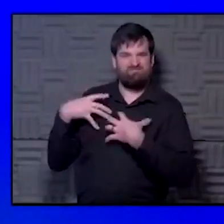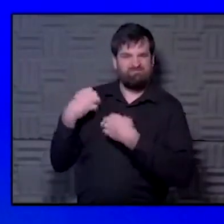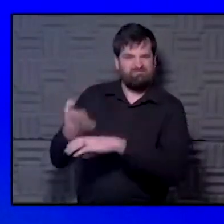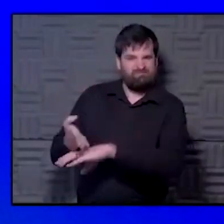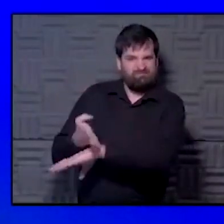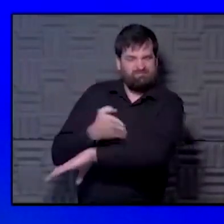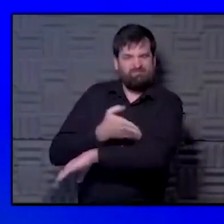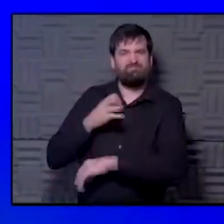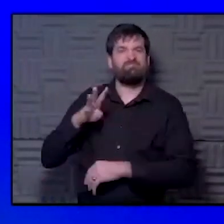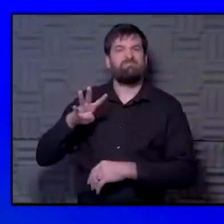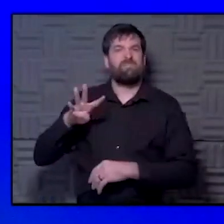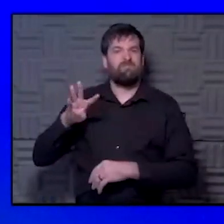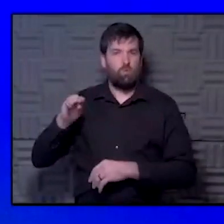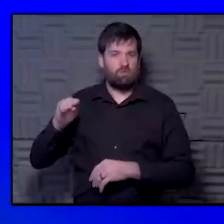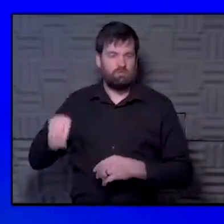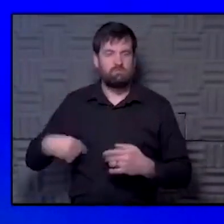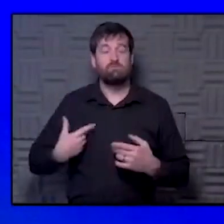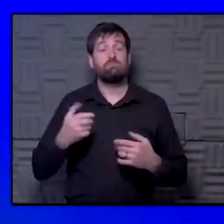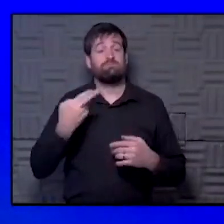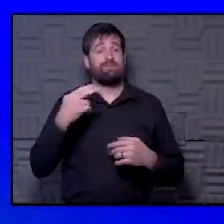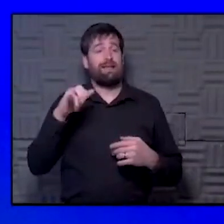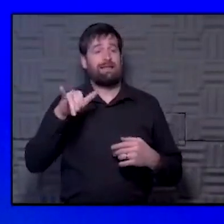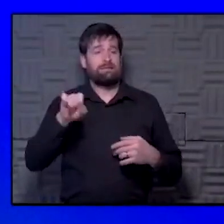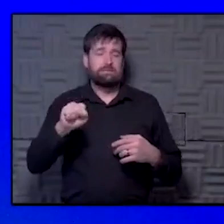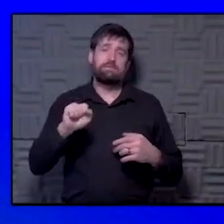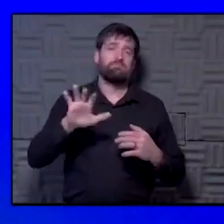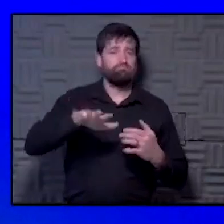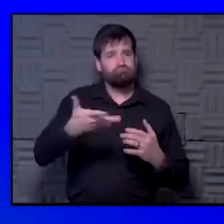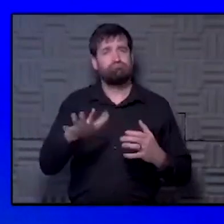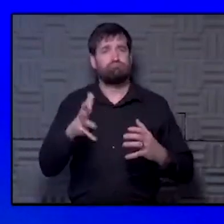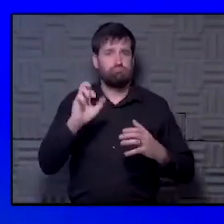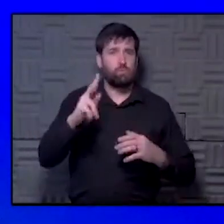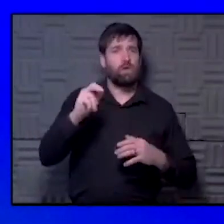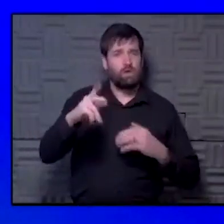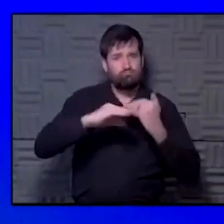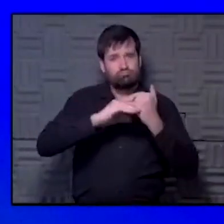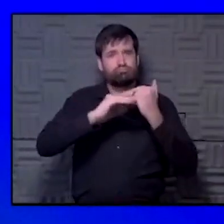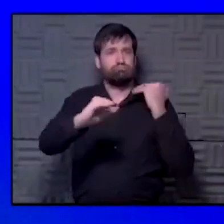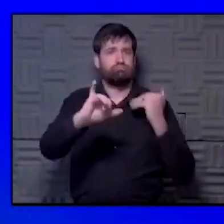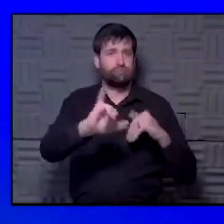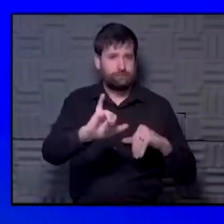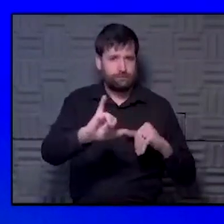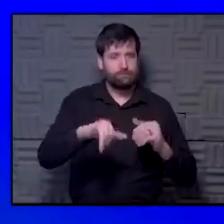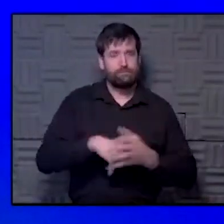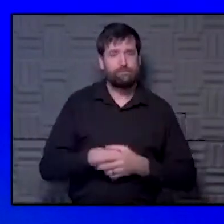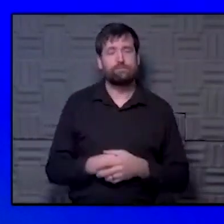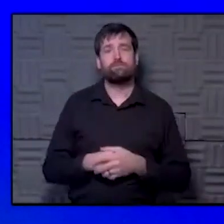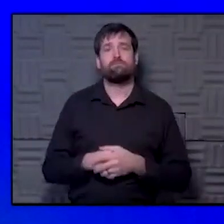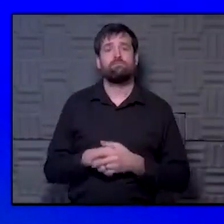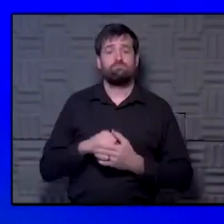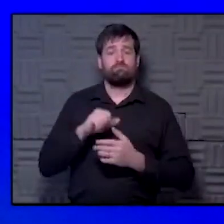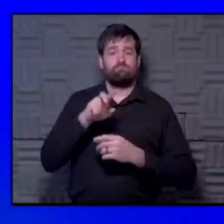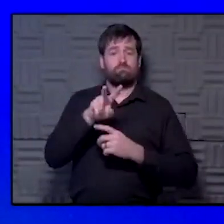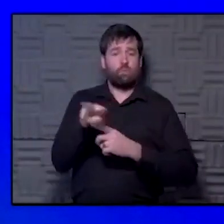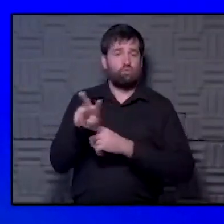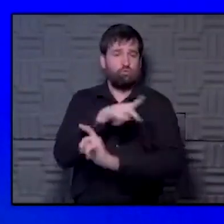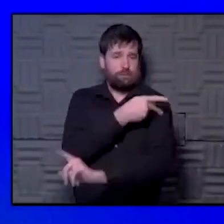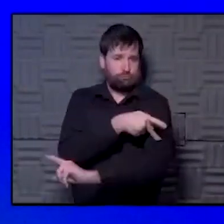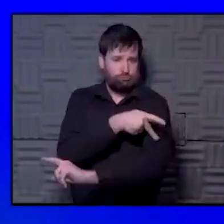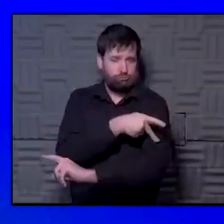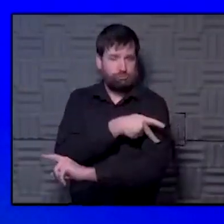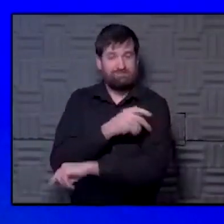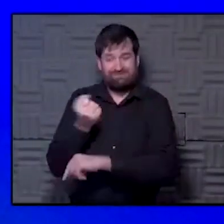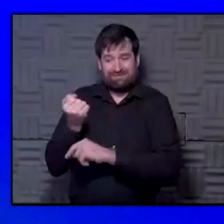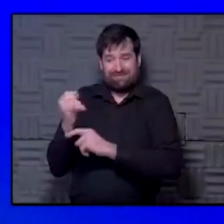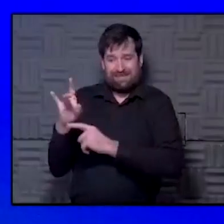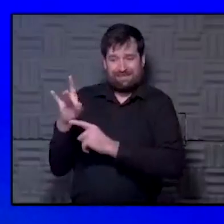duration as well. And Hays is doing okay as well. Their numbers are stable. They've reached a plateau as well so far. 22 patients, with